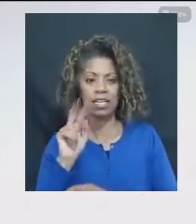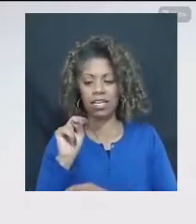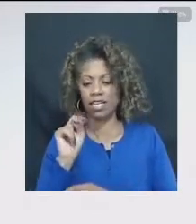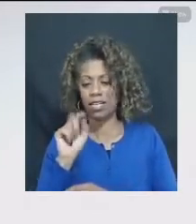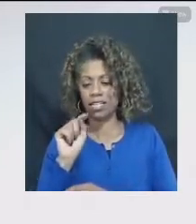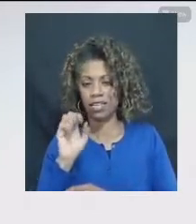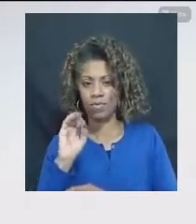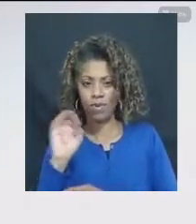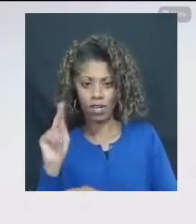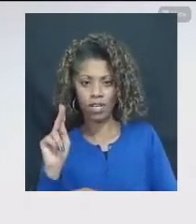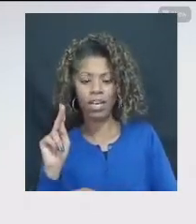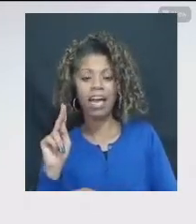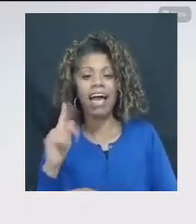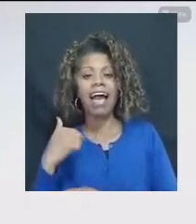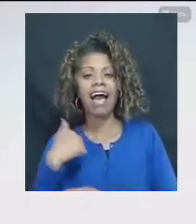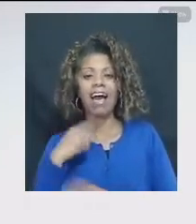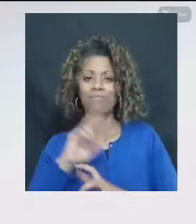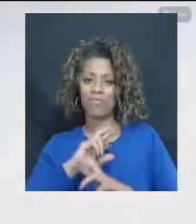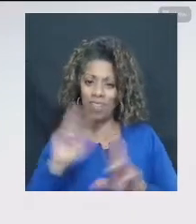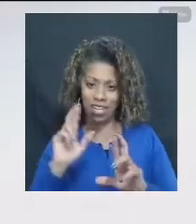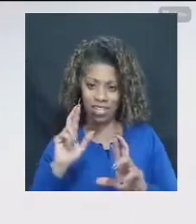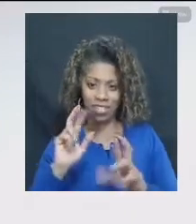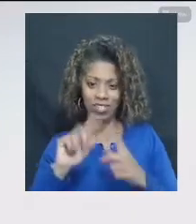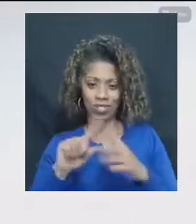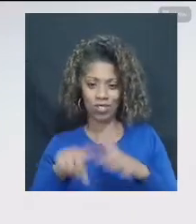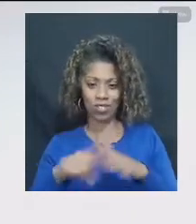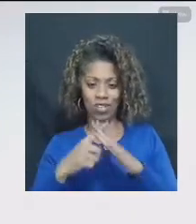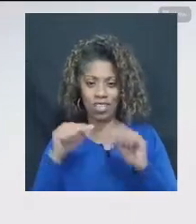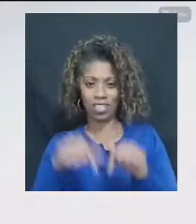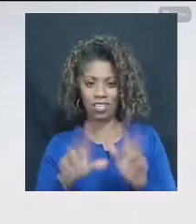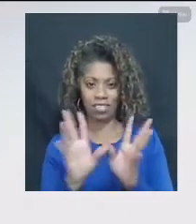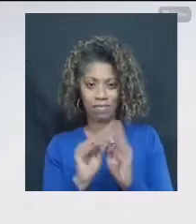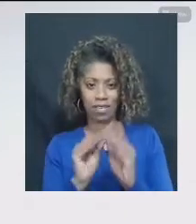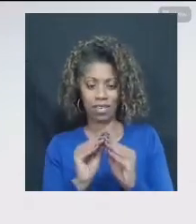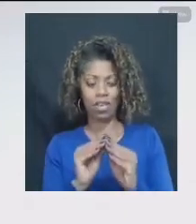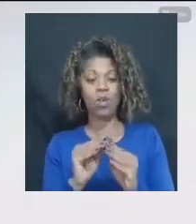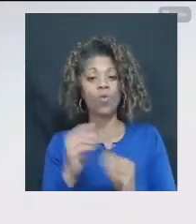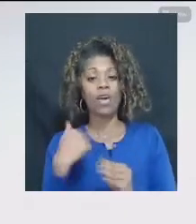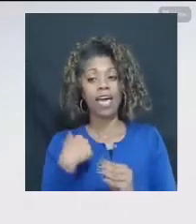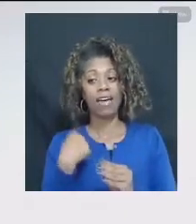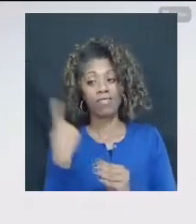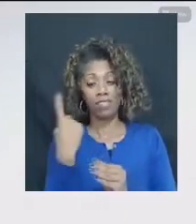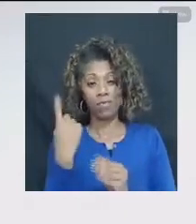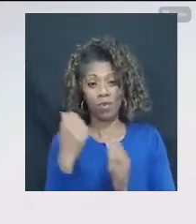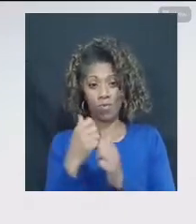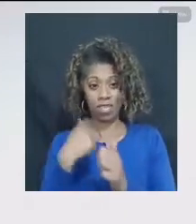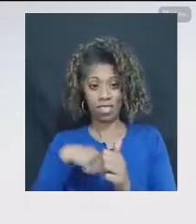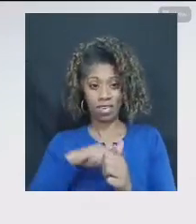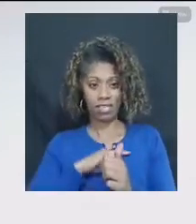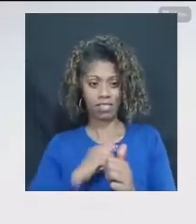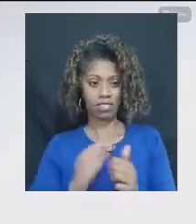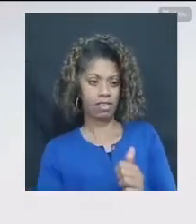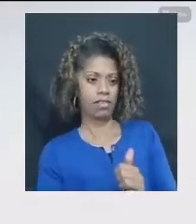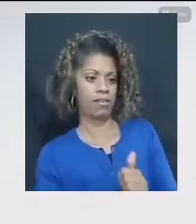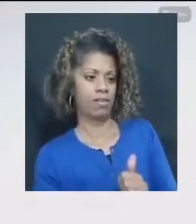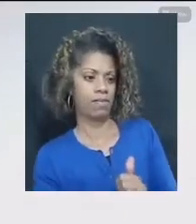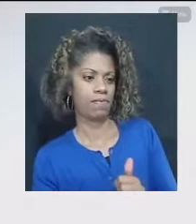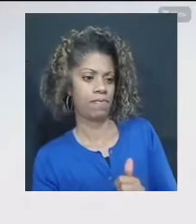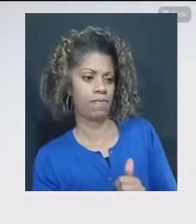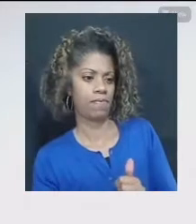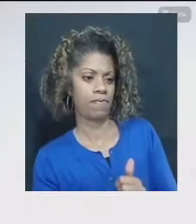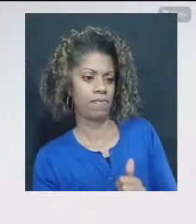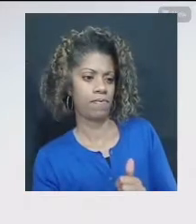this session with Trabian Shorters, one of the world's leading social entrepreneurs and a catalyst of the national movement to define Black people by